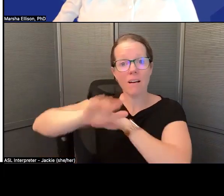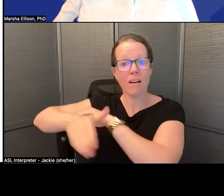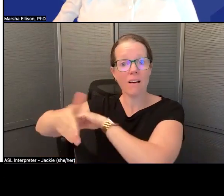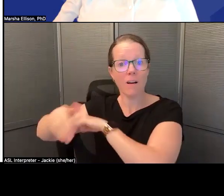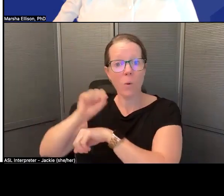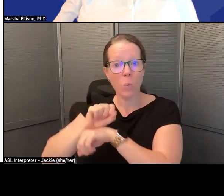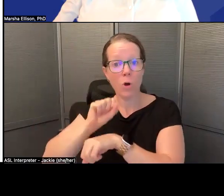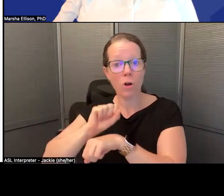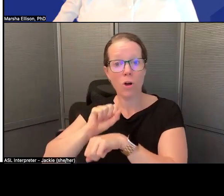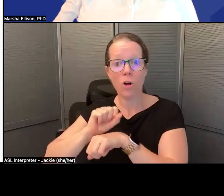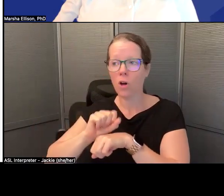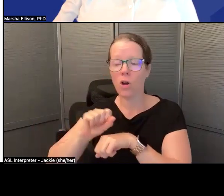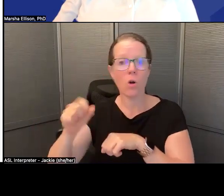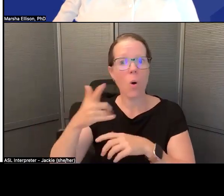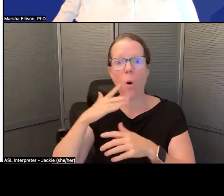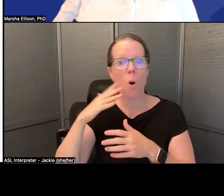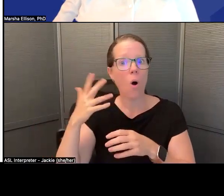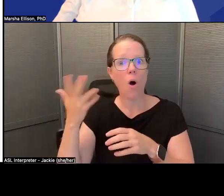slide.